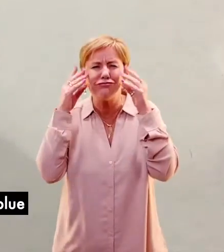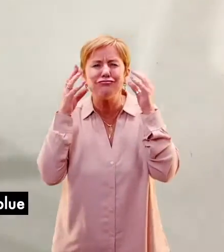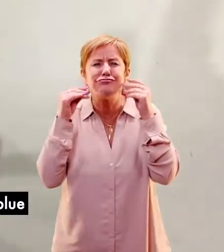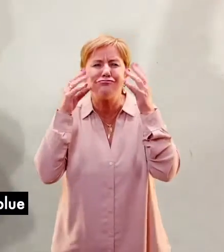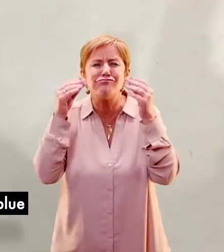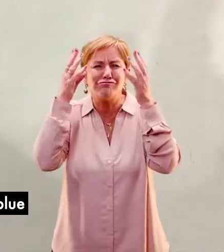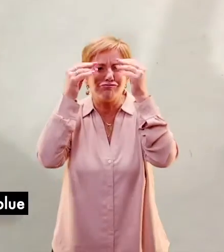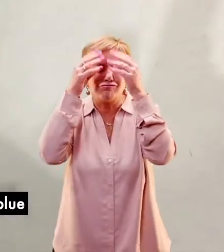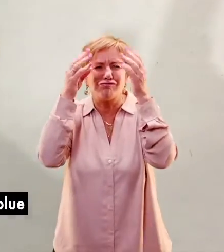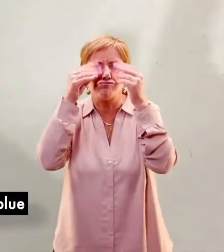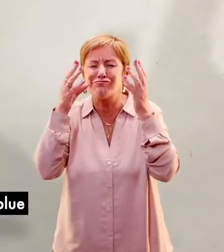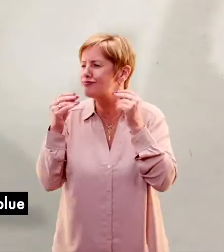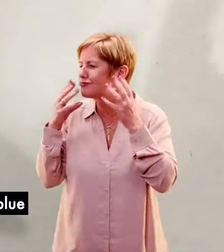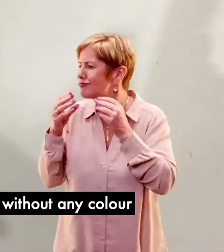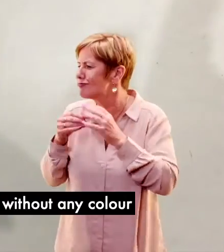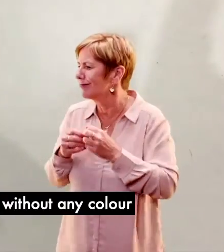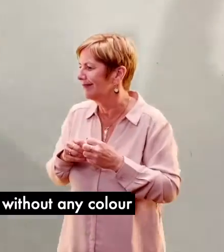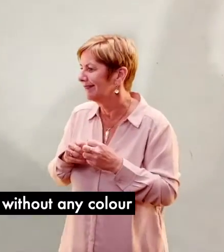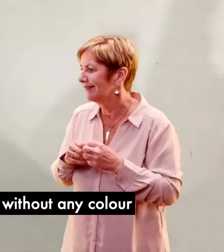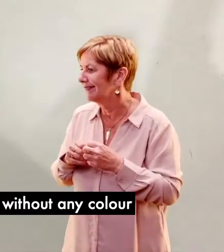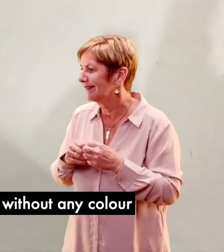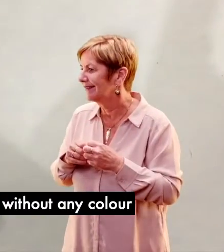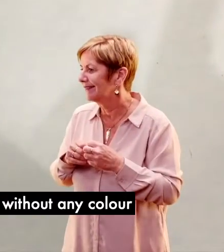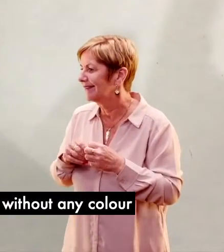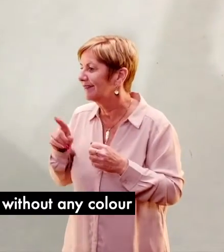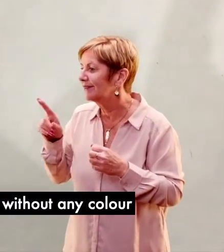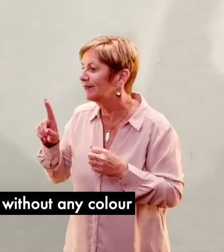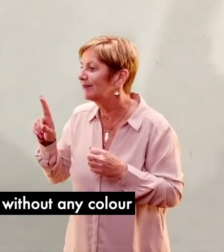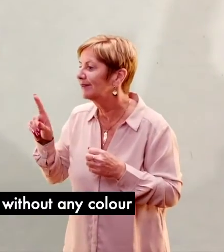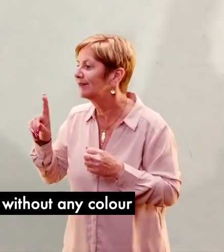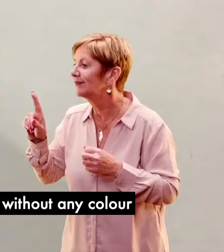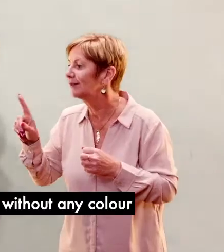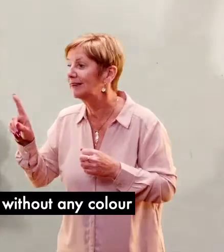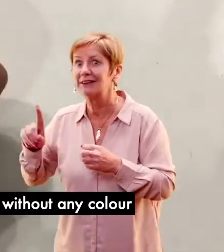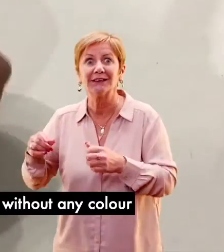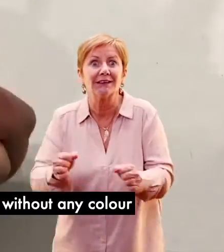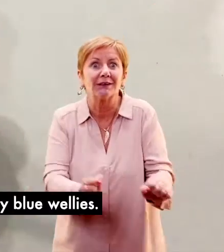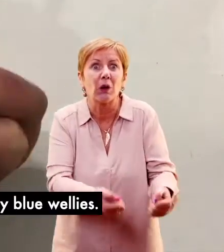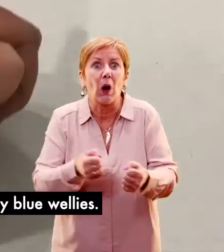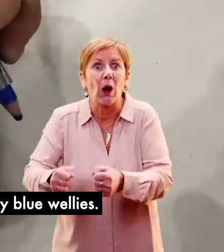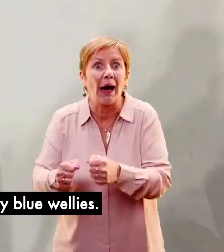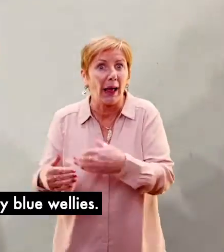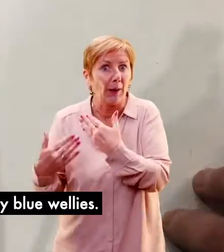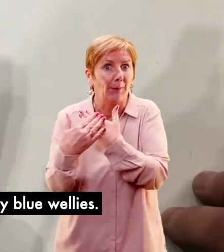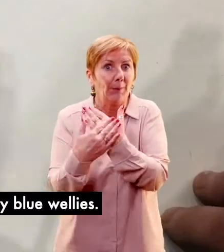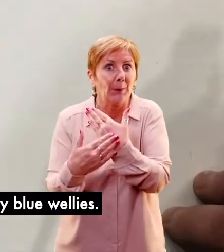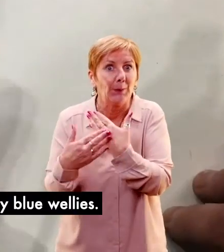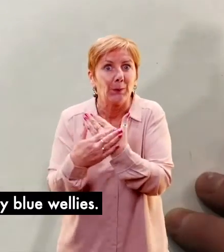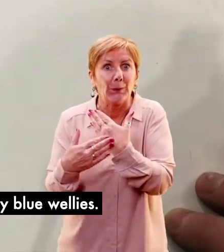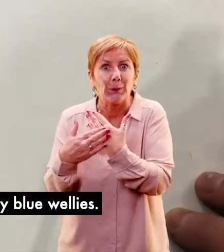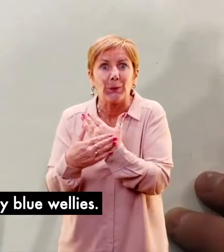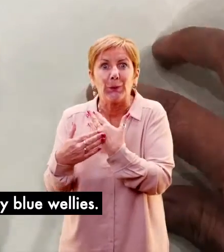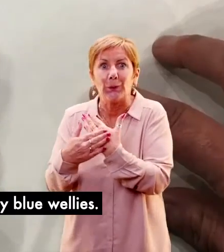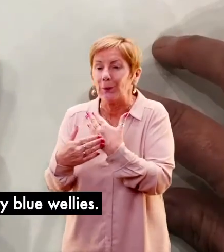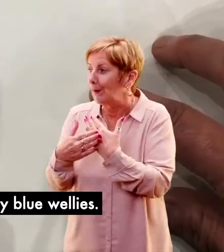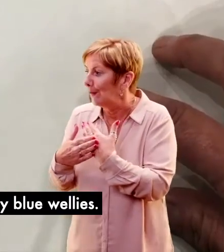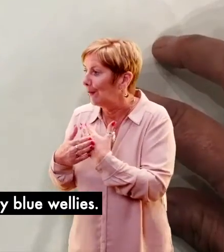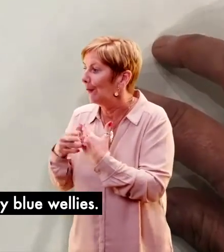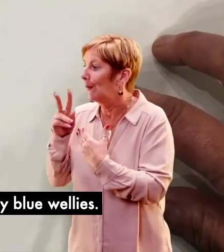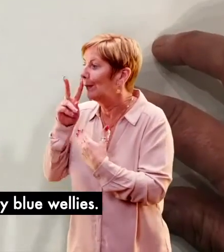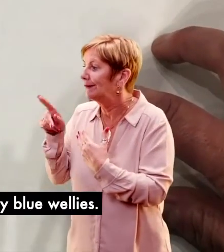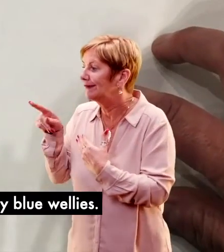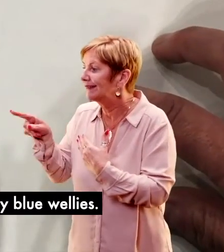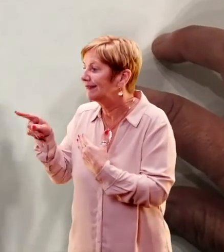Marge's hat and wellies are blue. I've left a little section of Marge's welly boot without any colour, and this is to show the shine of her lovely